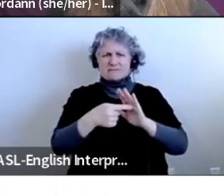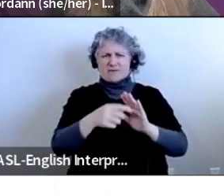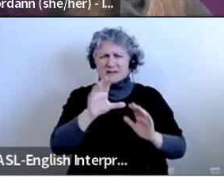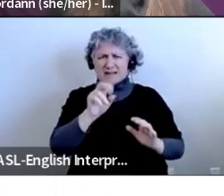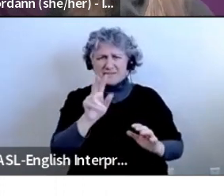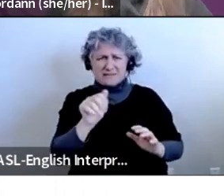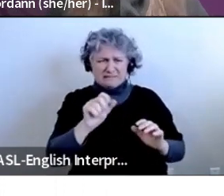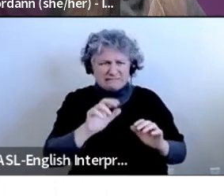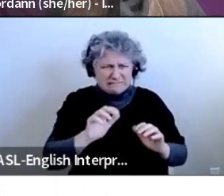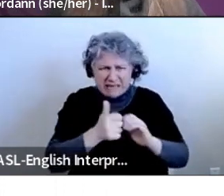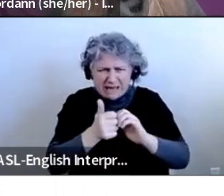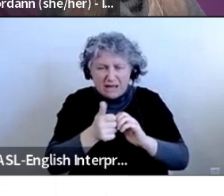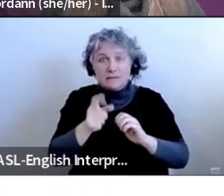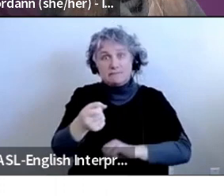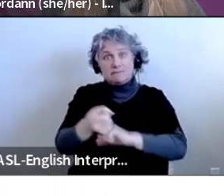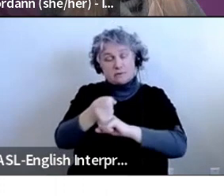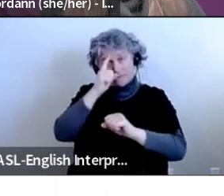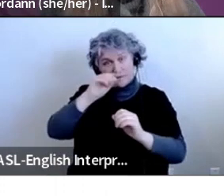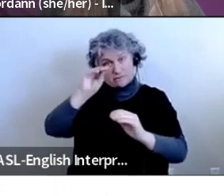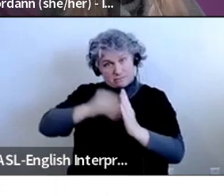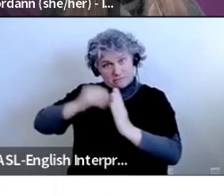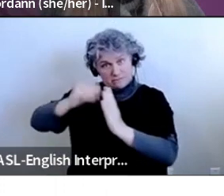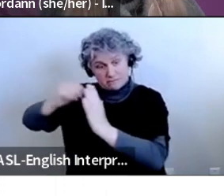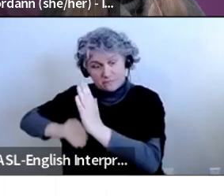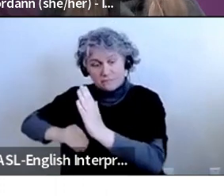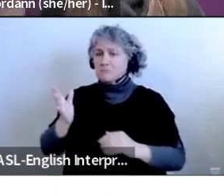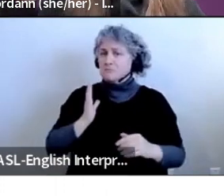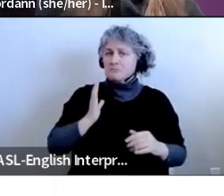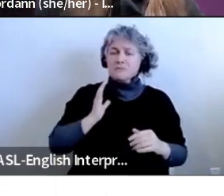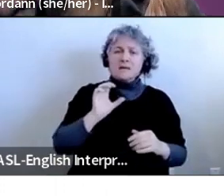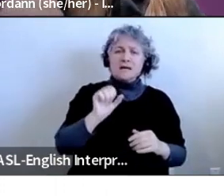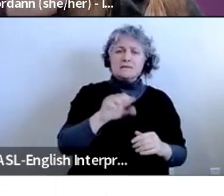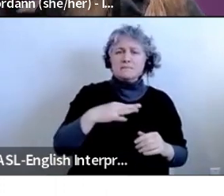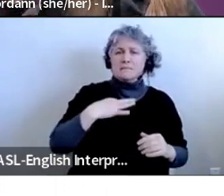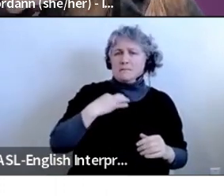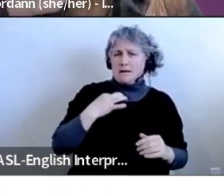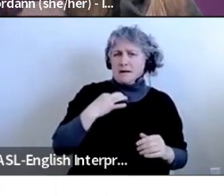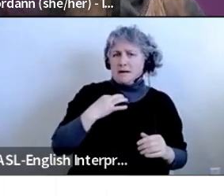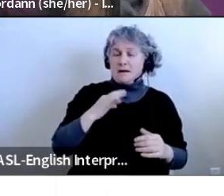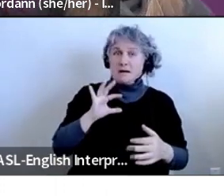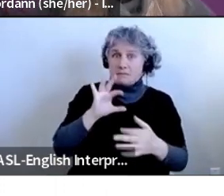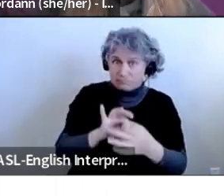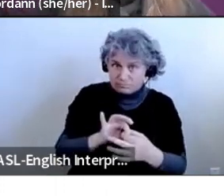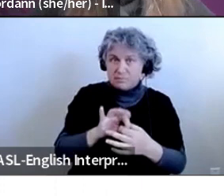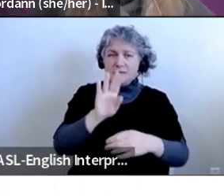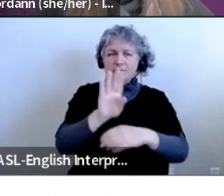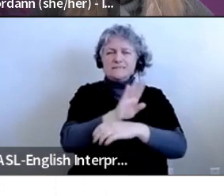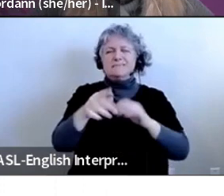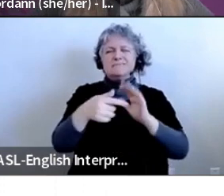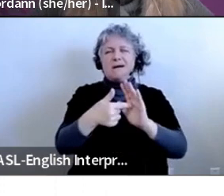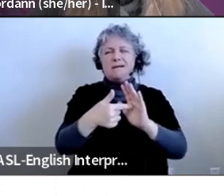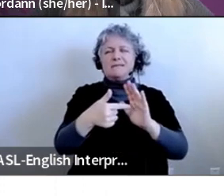more support to complete it, when you first log into SM Apply, it's a business model canvas guide. It's